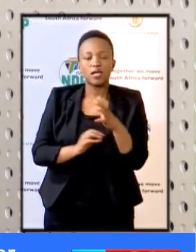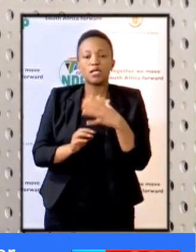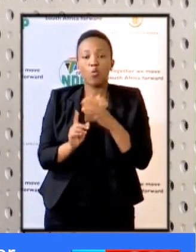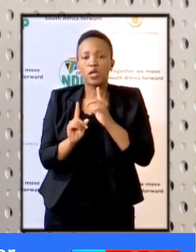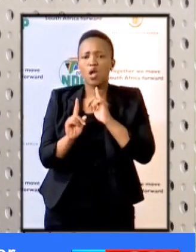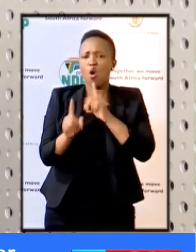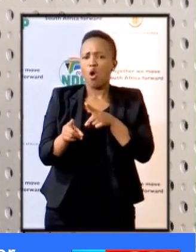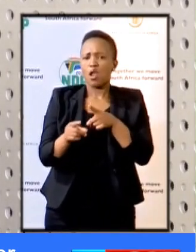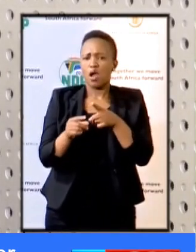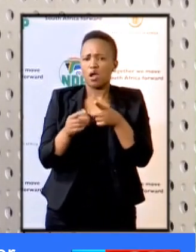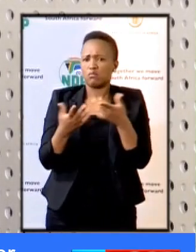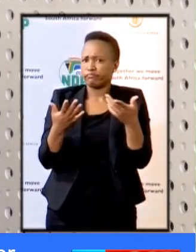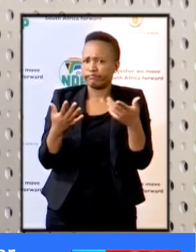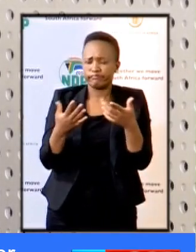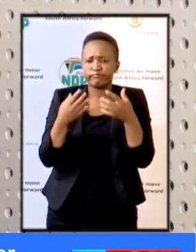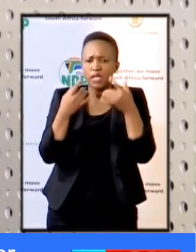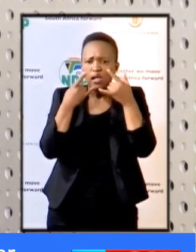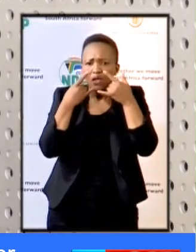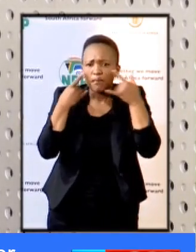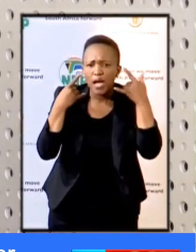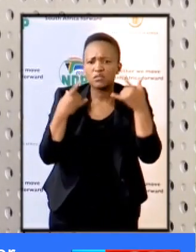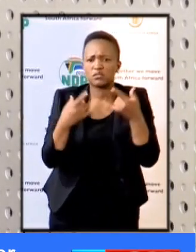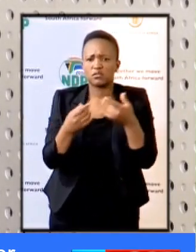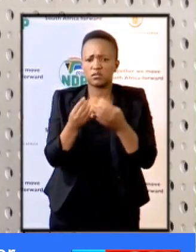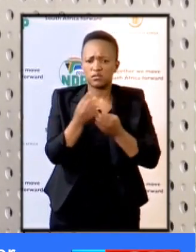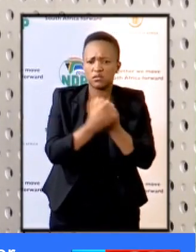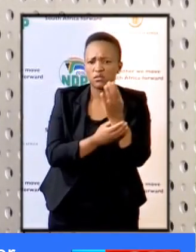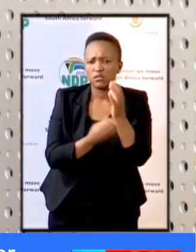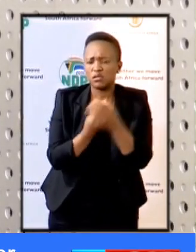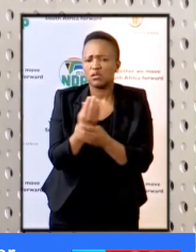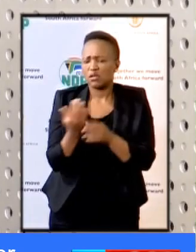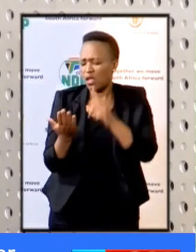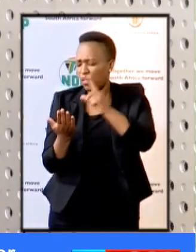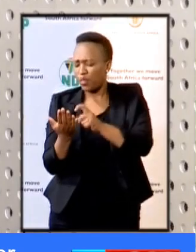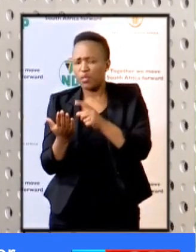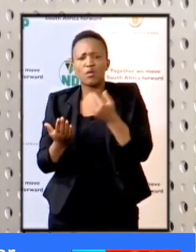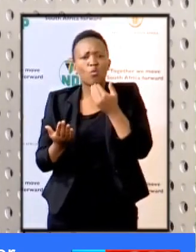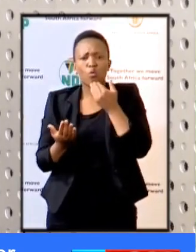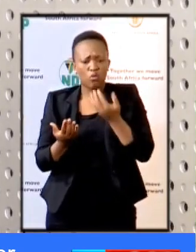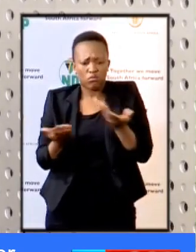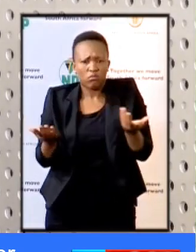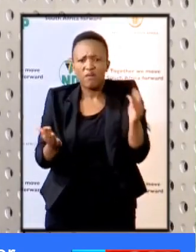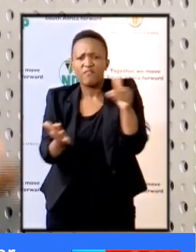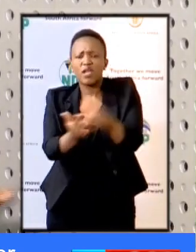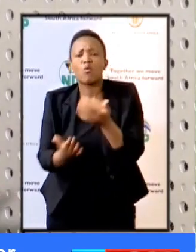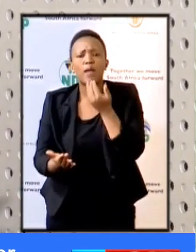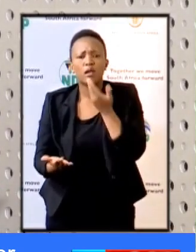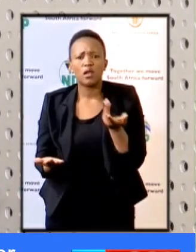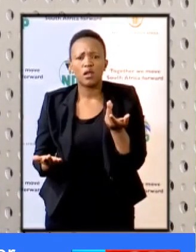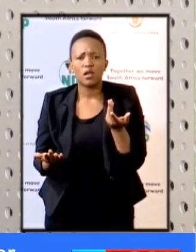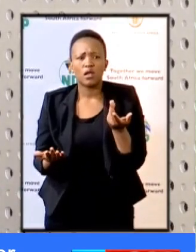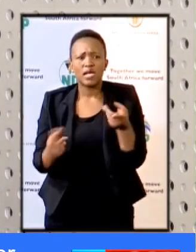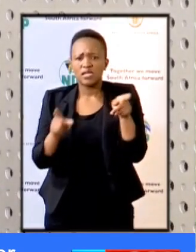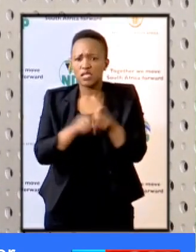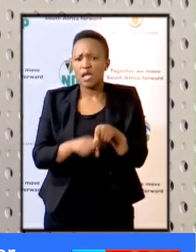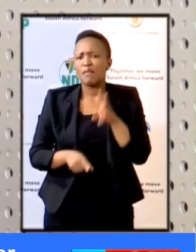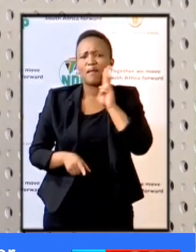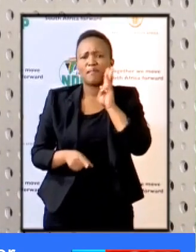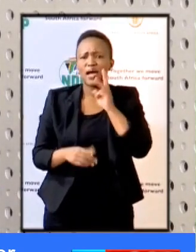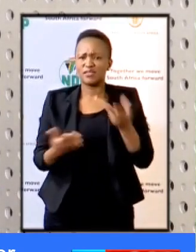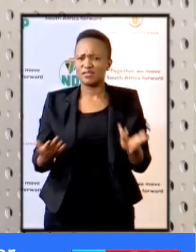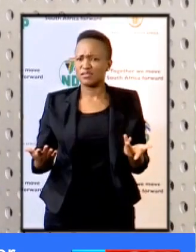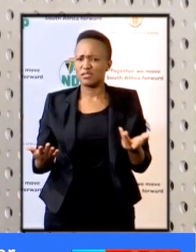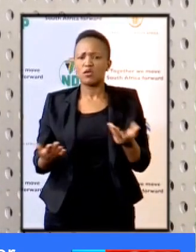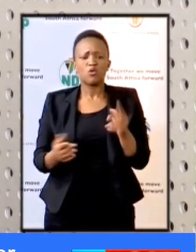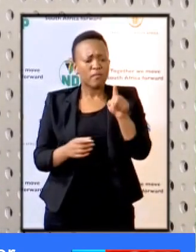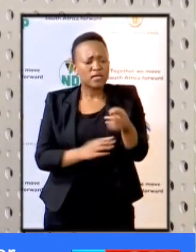kubani. Must order ama sanitation azofikela kubani. Must order ama desk azofikela nalamanzi city sawafuna. Fanda thola